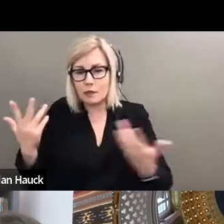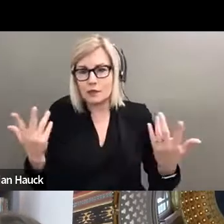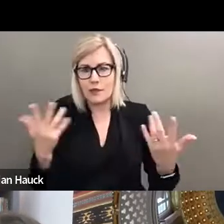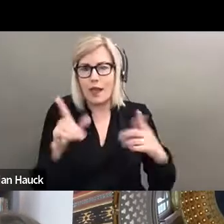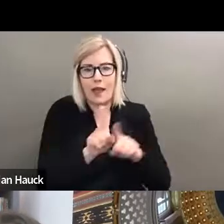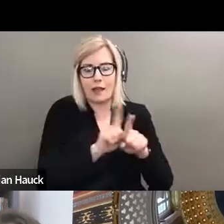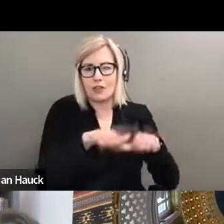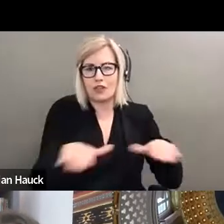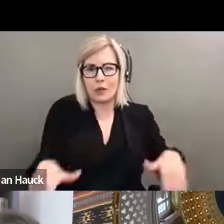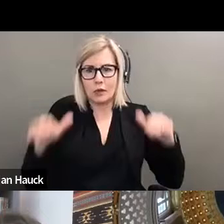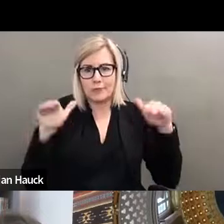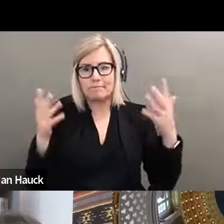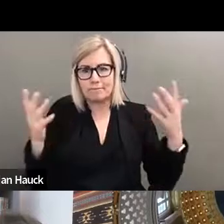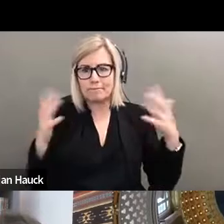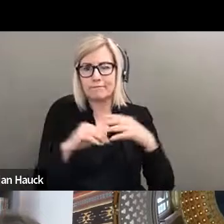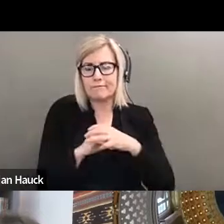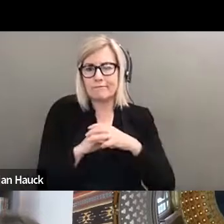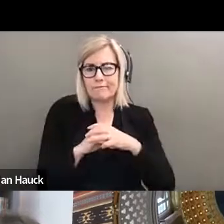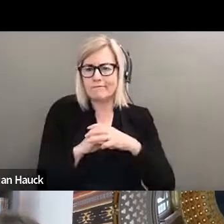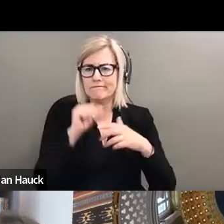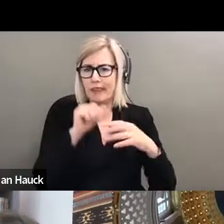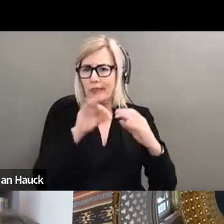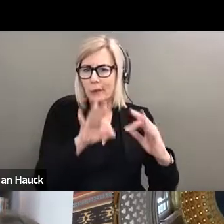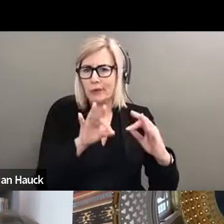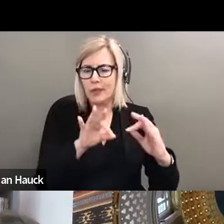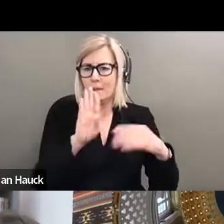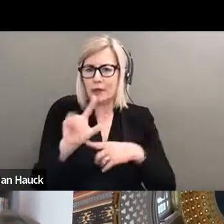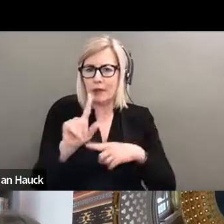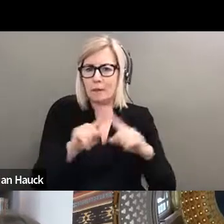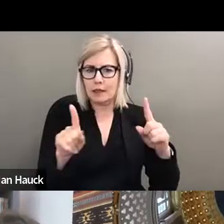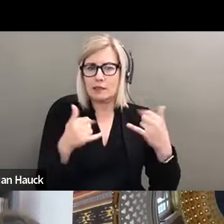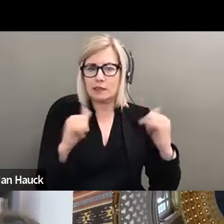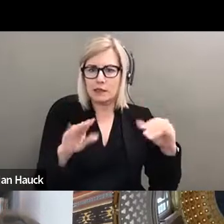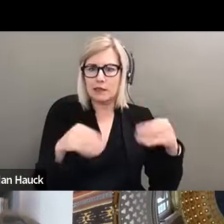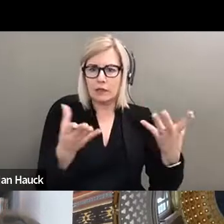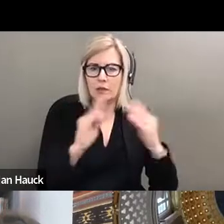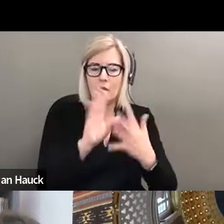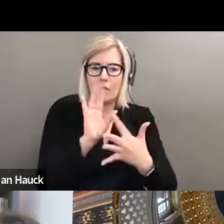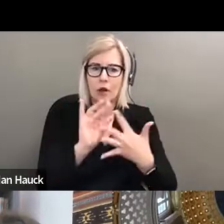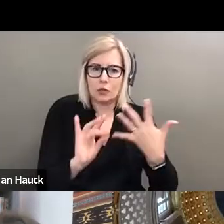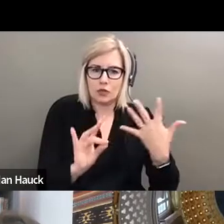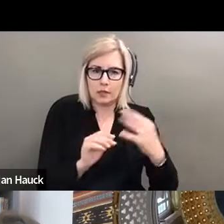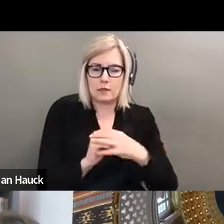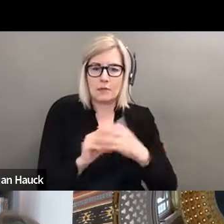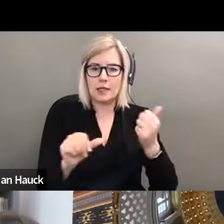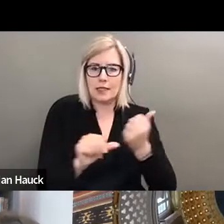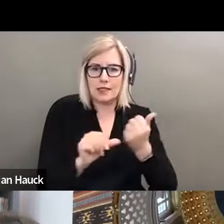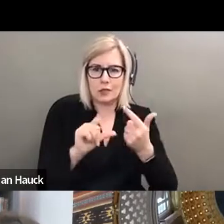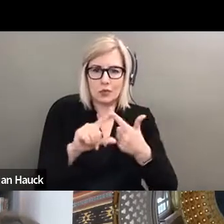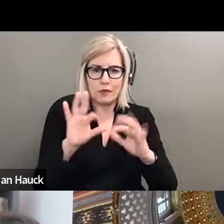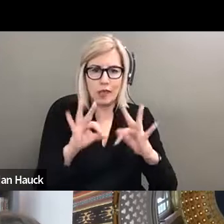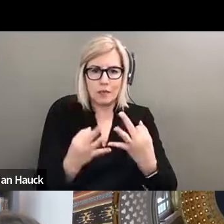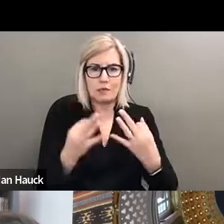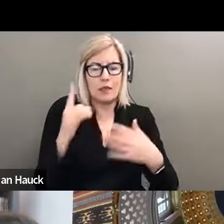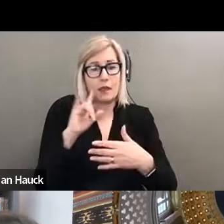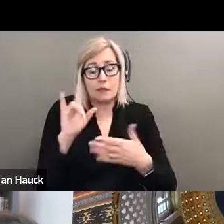child grows. So it's not the perfect bill, but it is still giving more options and assistance to families, and they think the funding